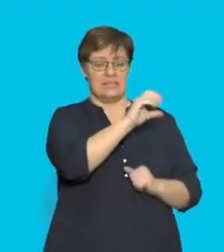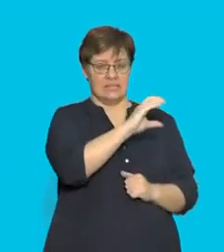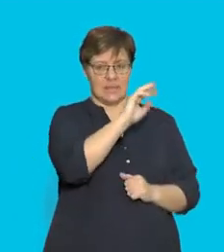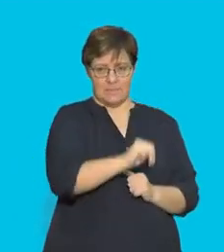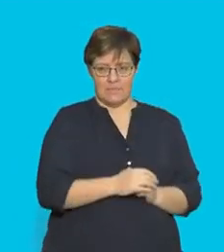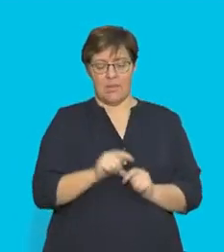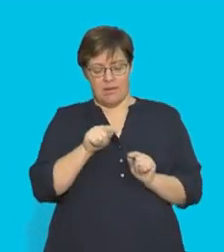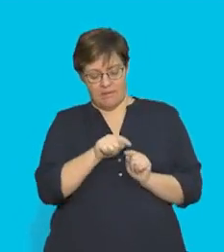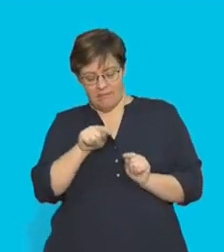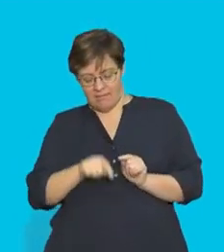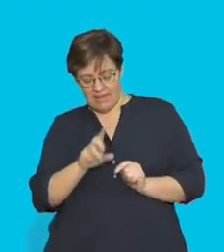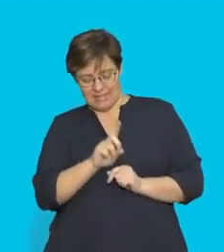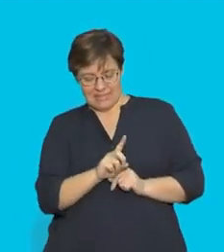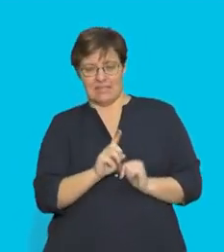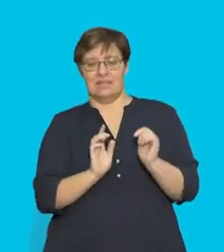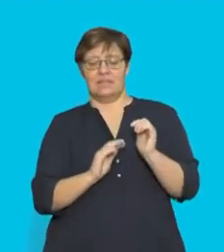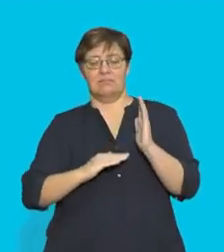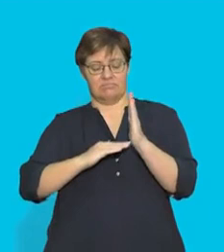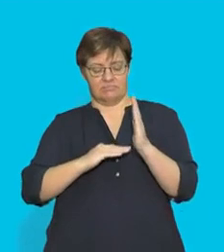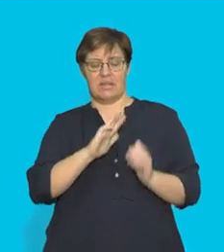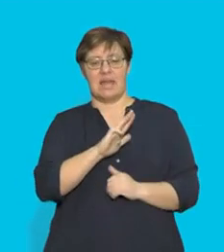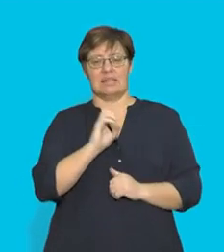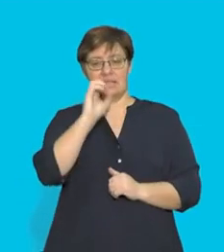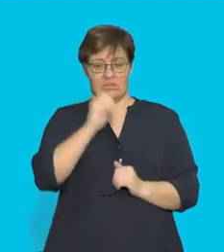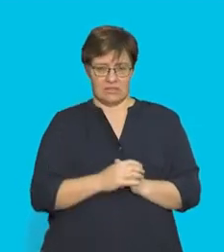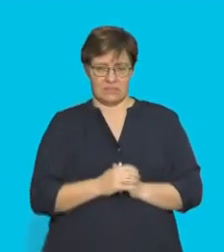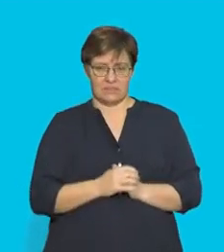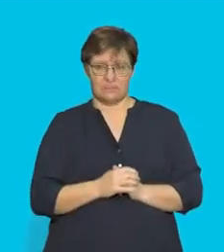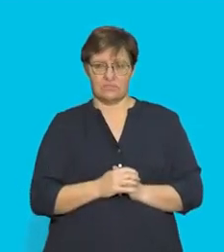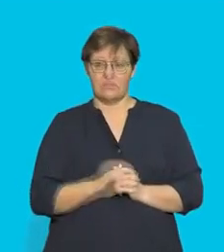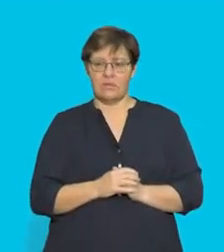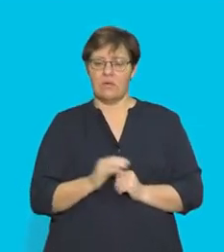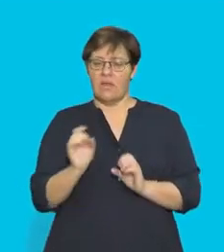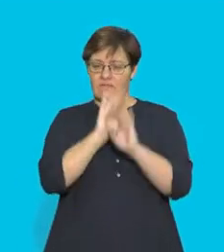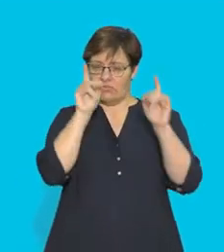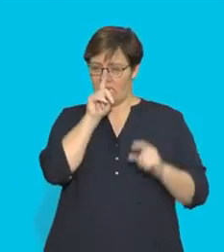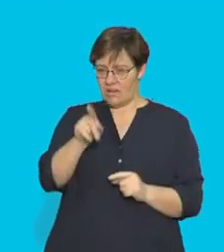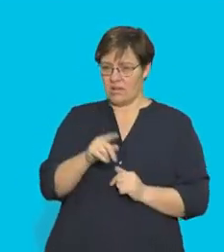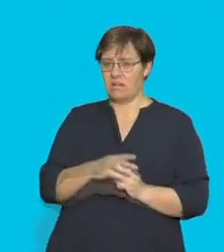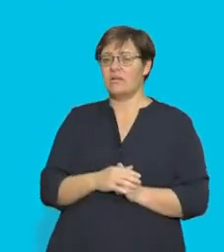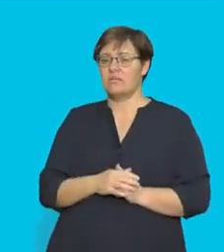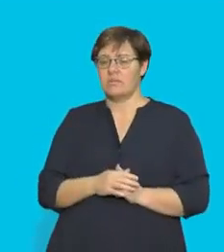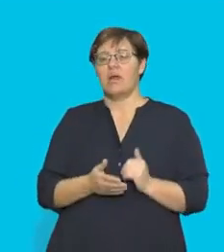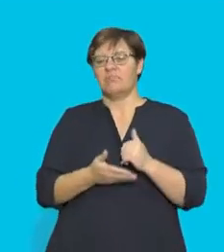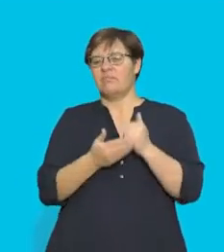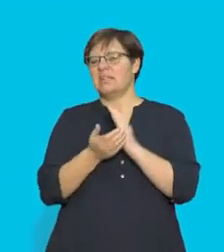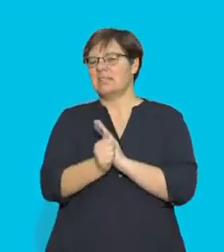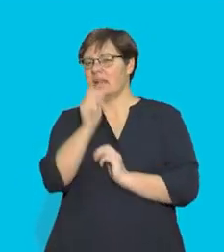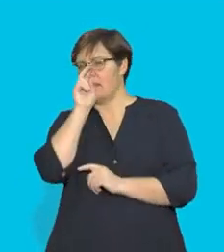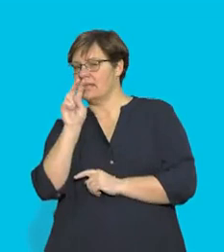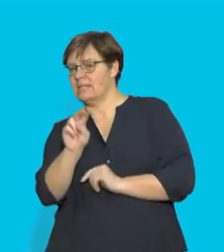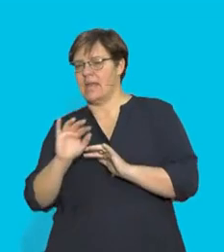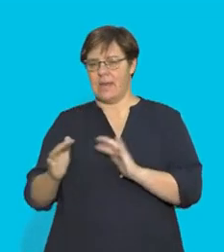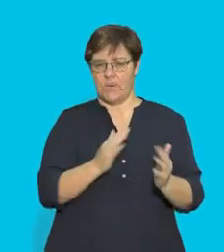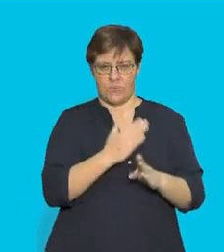centimeters. And again, the calculation is easy, just to visualize where the triangle is sitting. I think that's the part that requires a bit of skill and getting